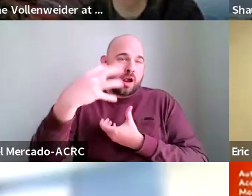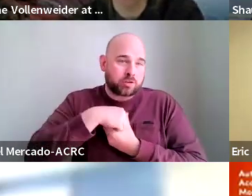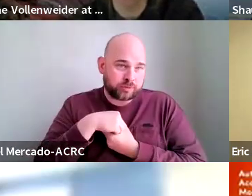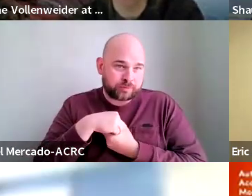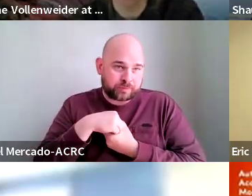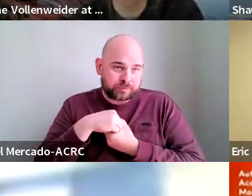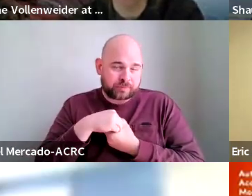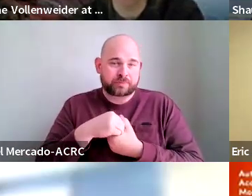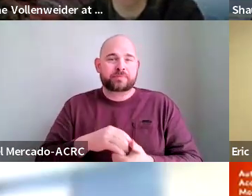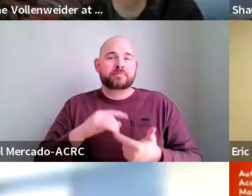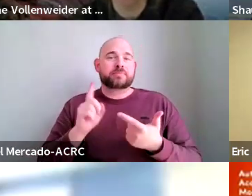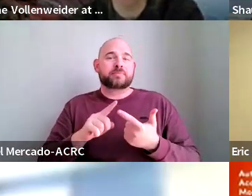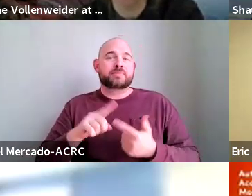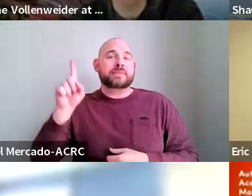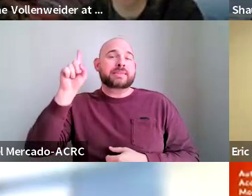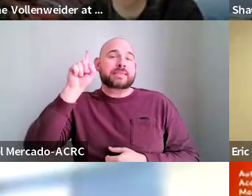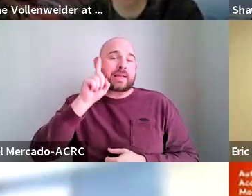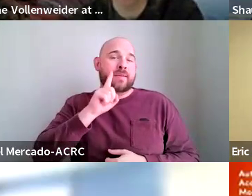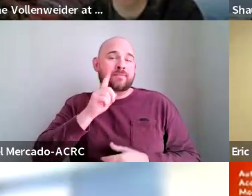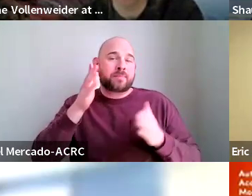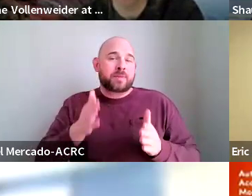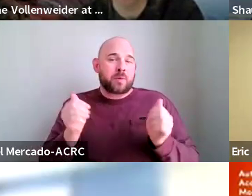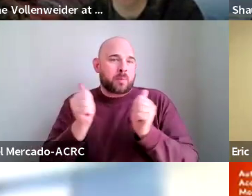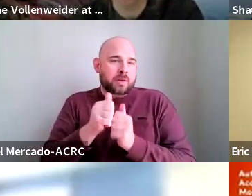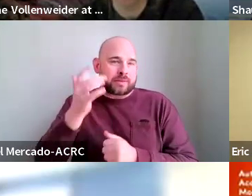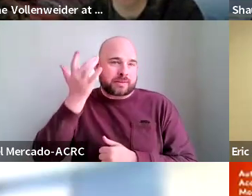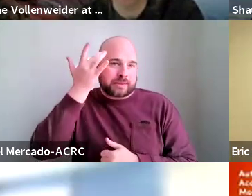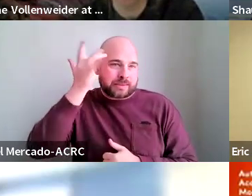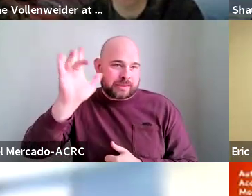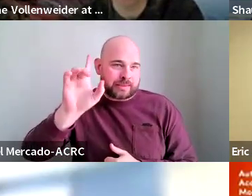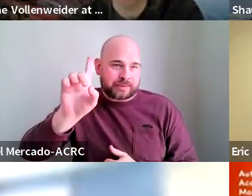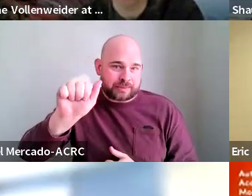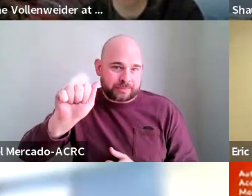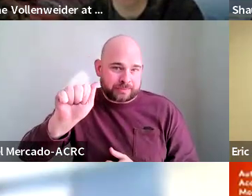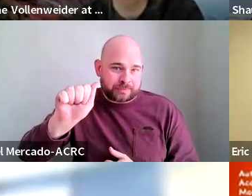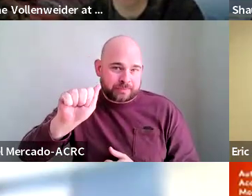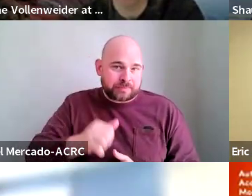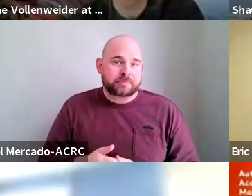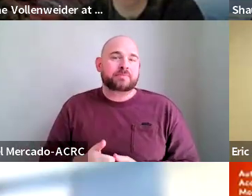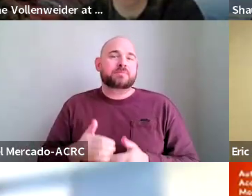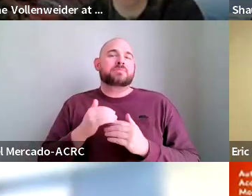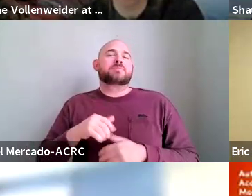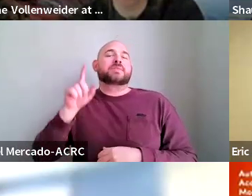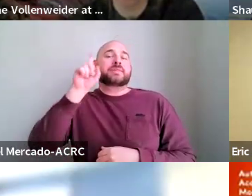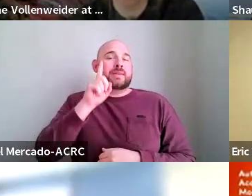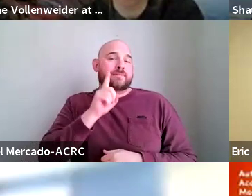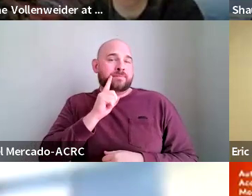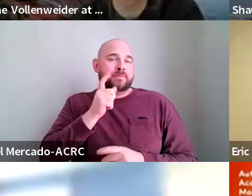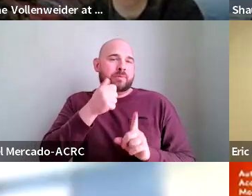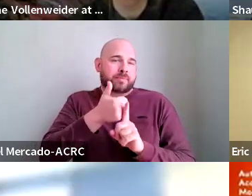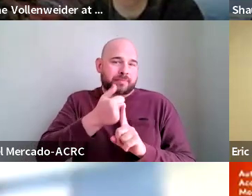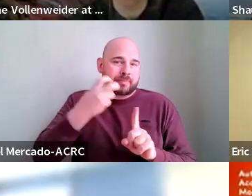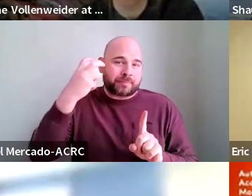Plus. It might be a deaf person with autism. Could be a deaf person with an intellectual disability.